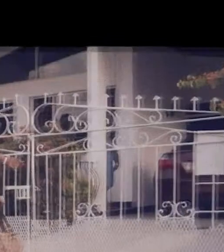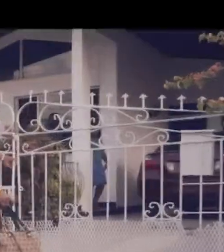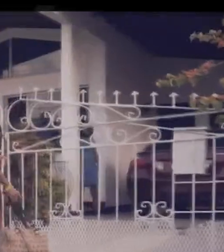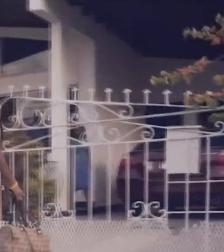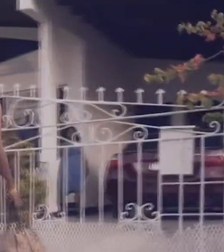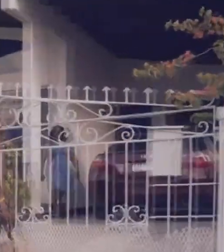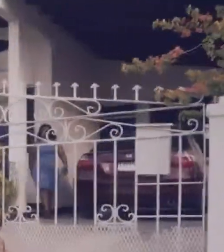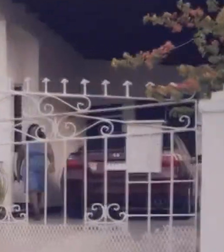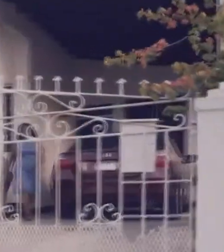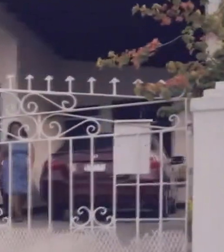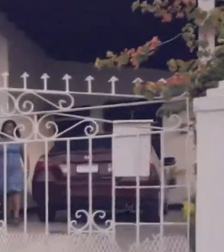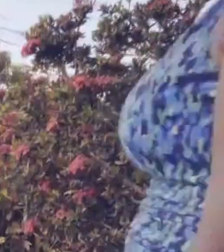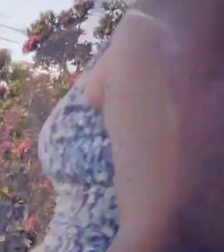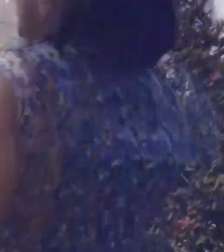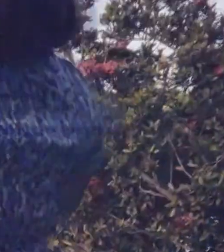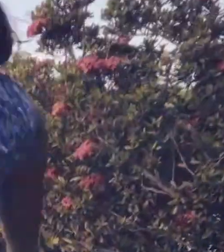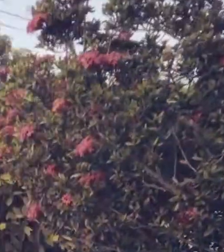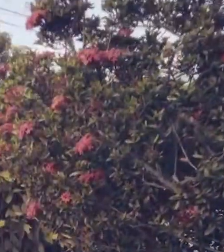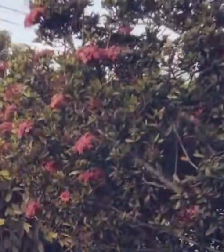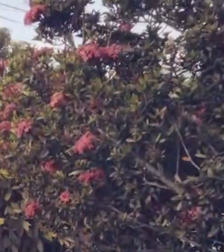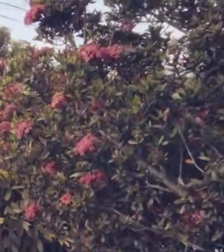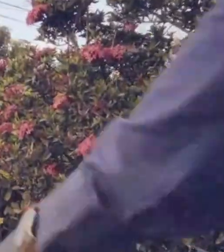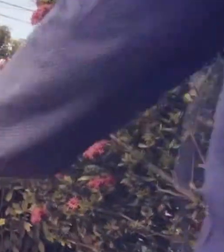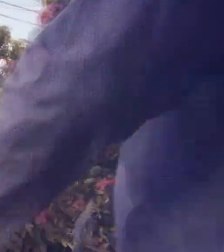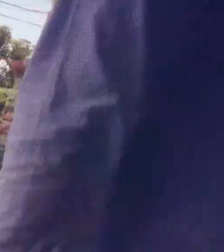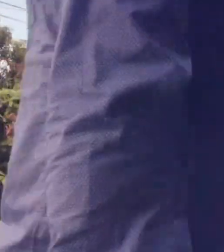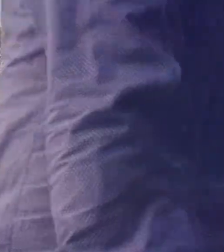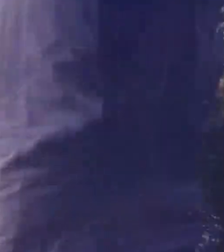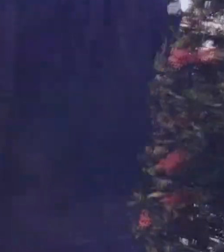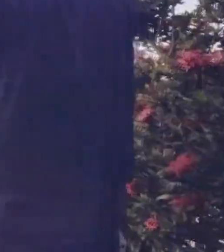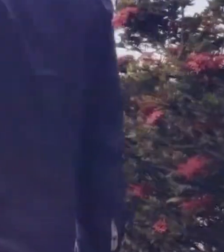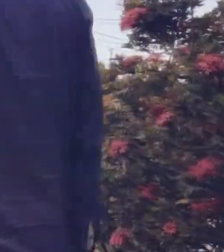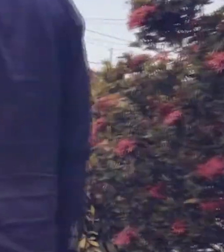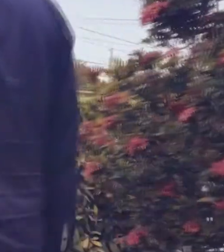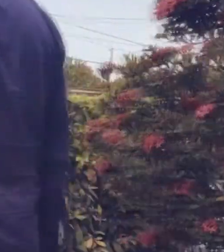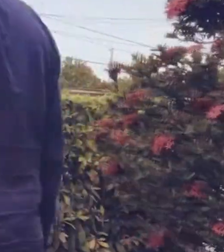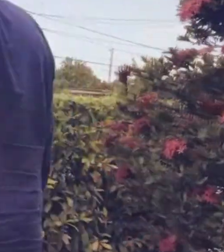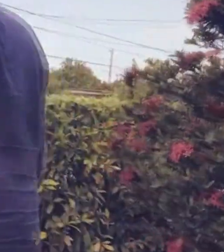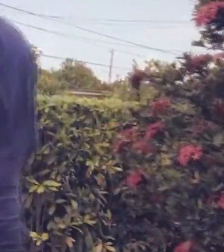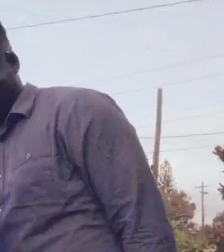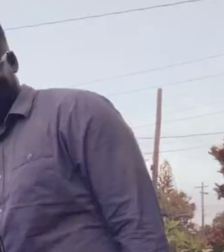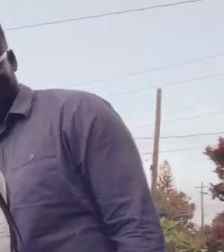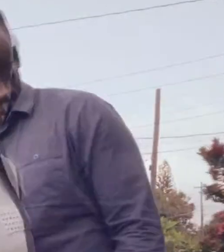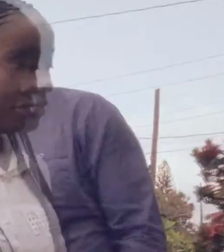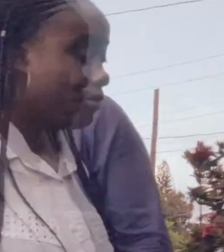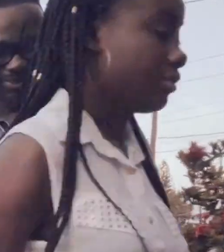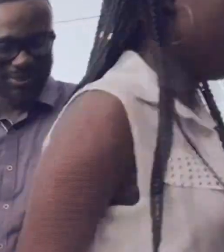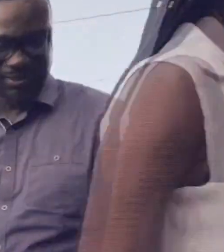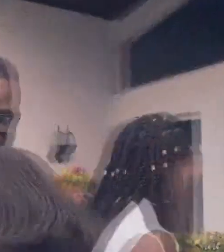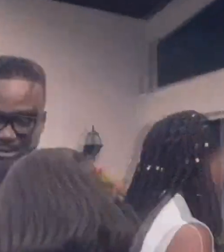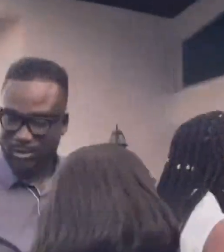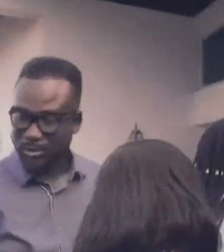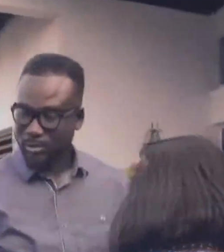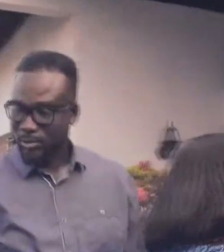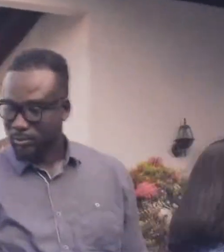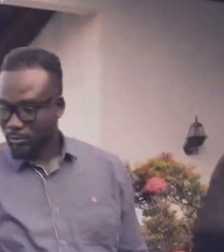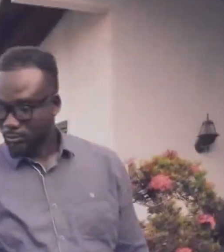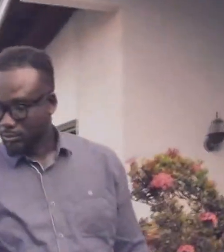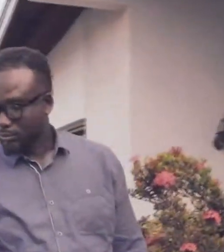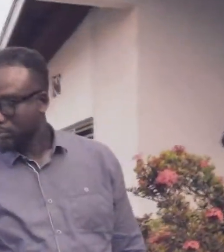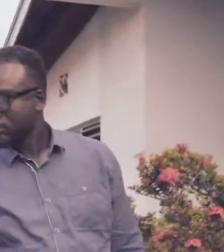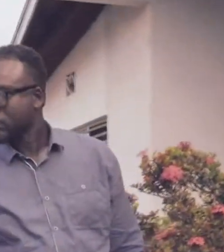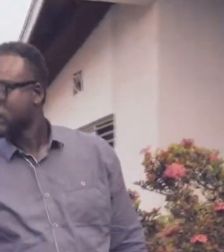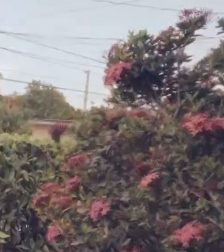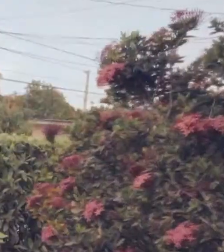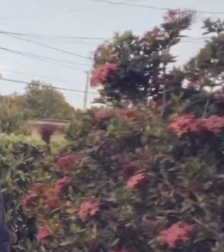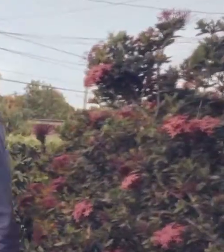What if they knew that you abused her? Her family? Mr. Jones.